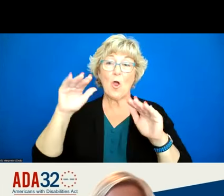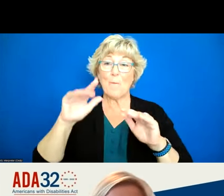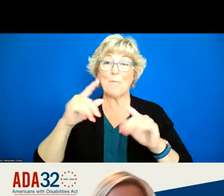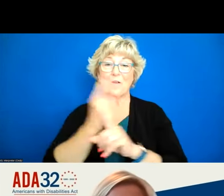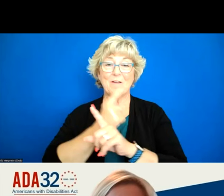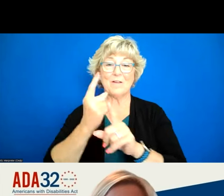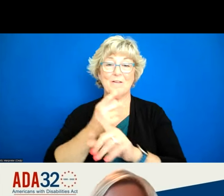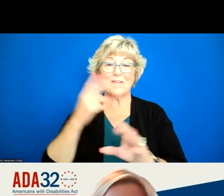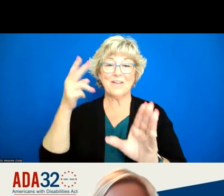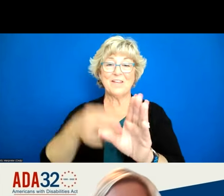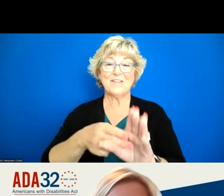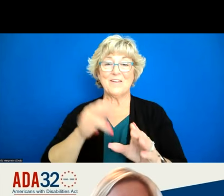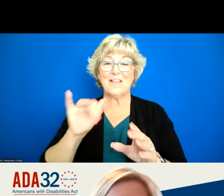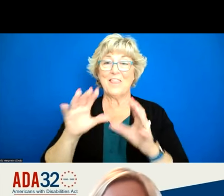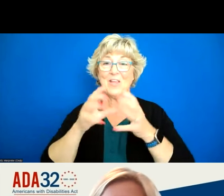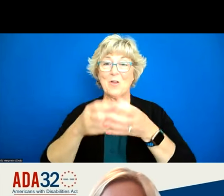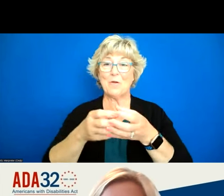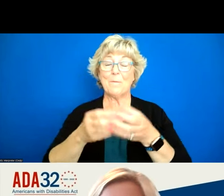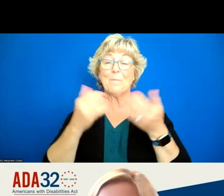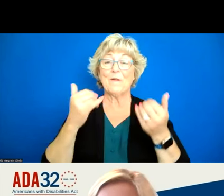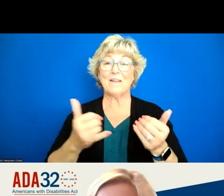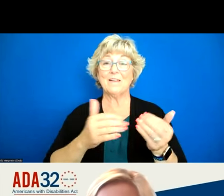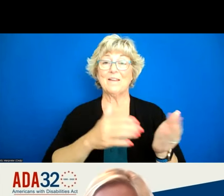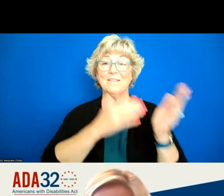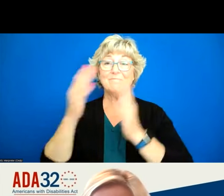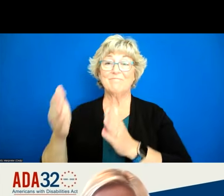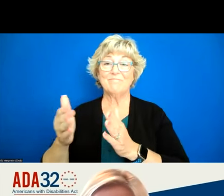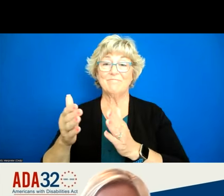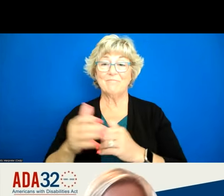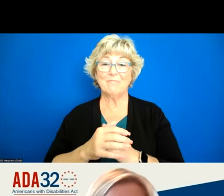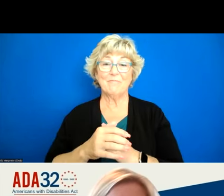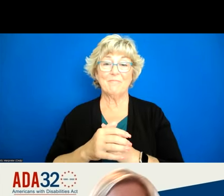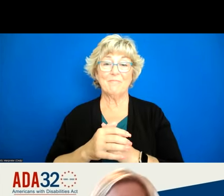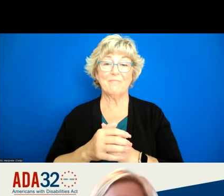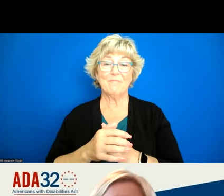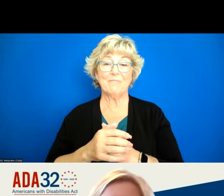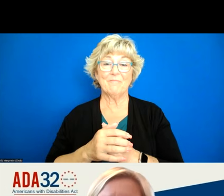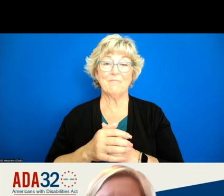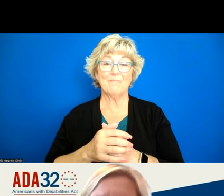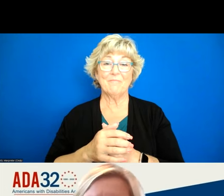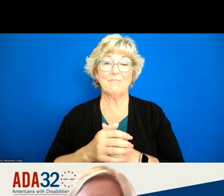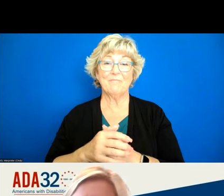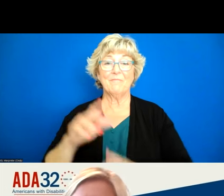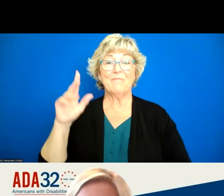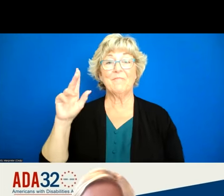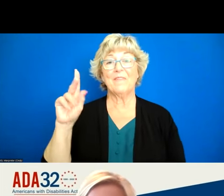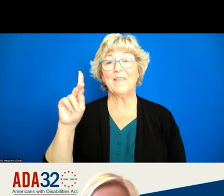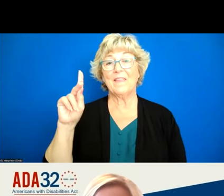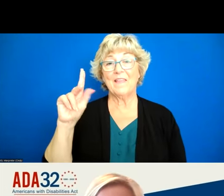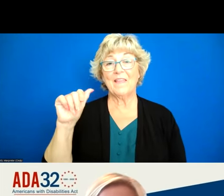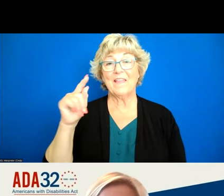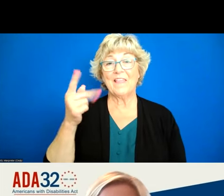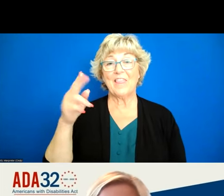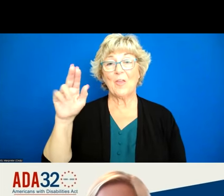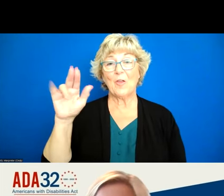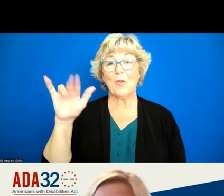members of this group um and now we'll be hearing um unless i missed anybody katherine thank you so much for